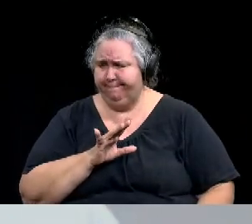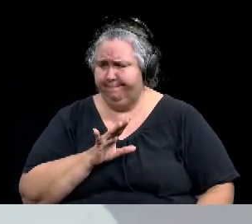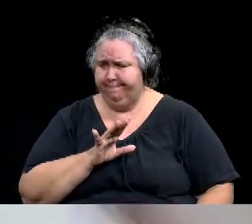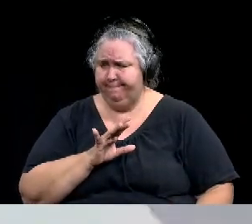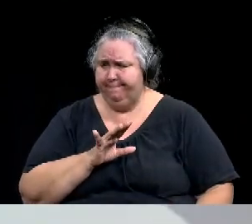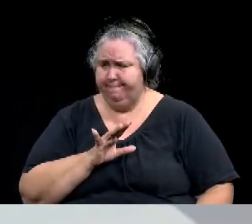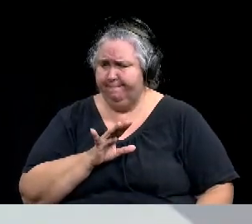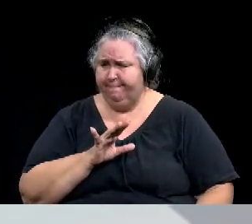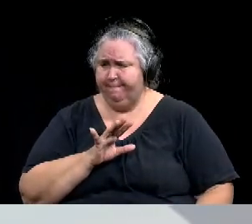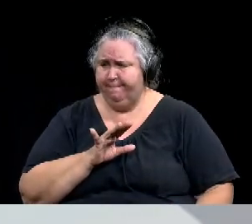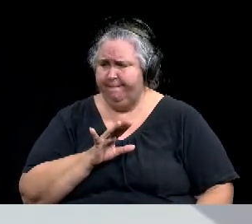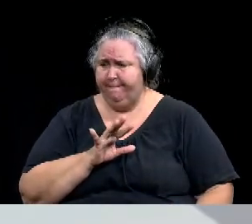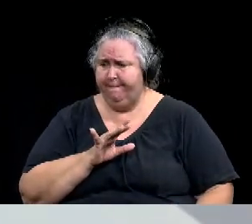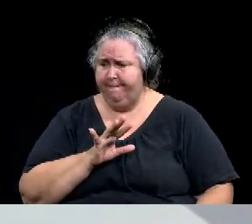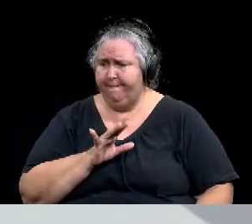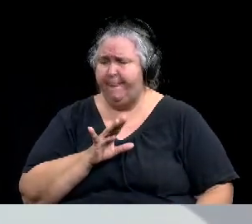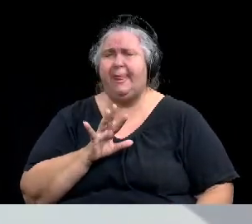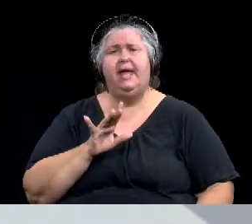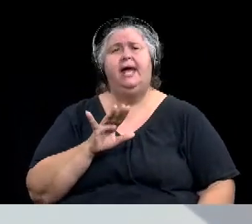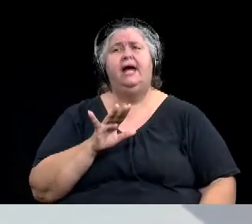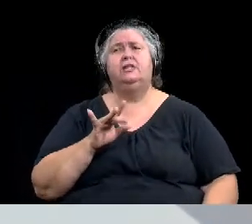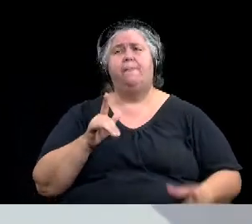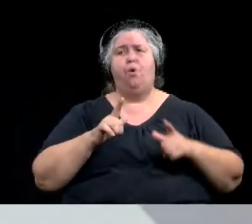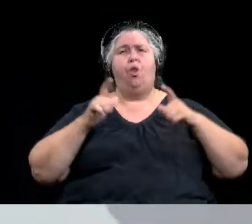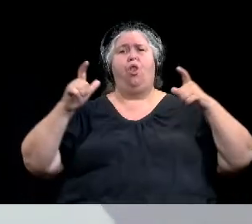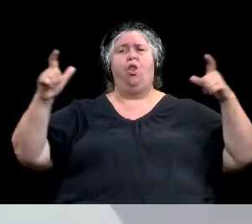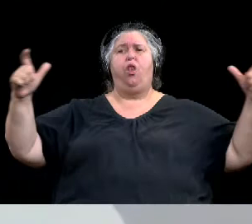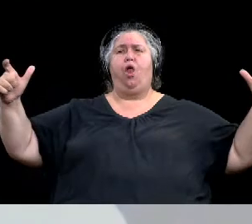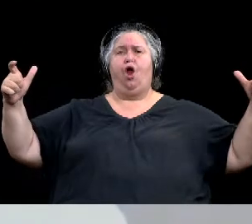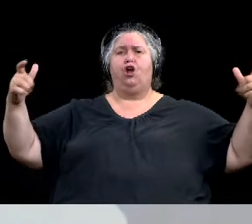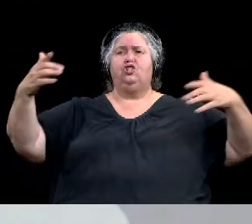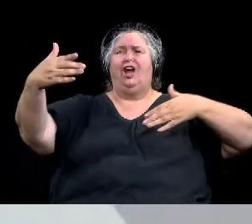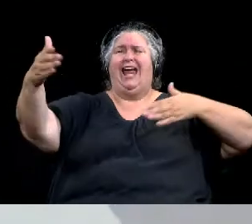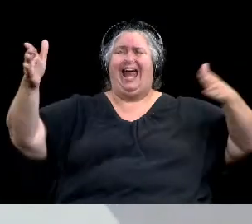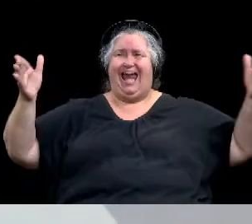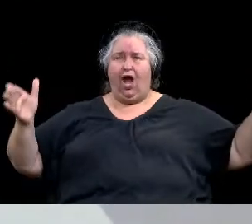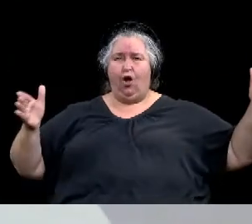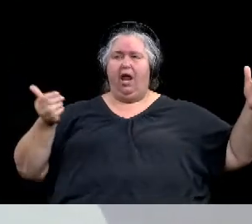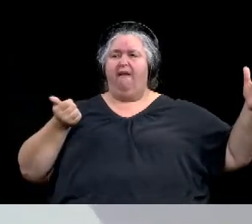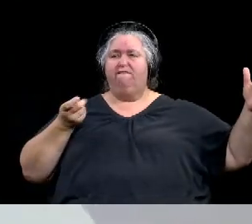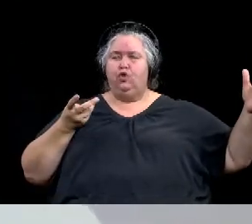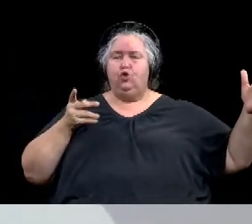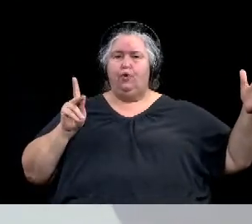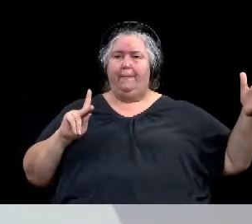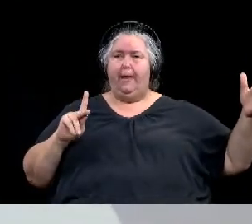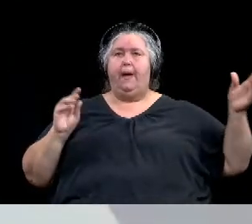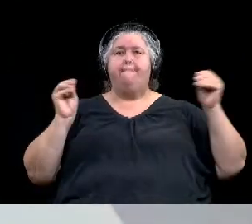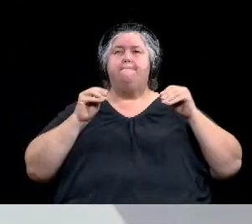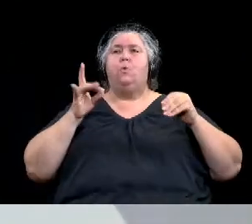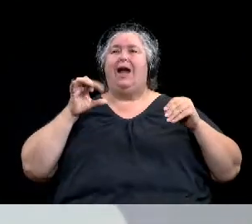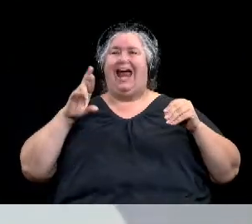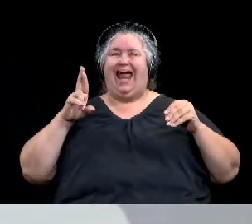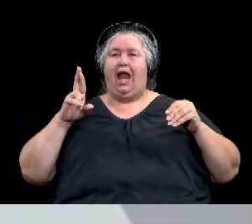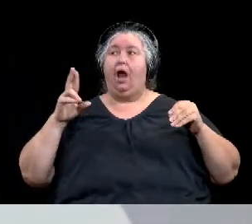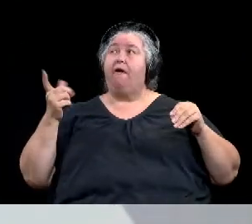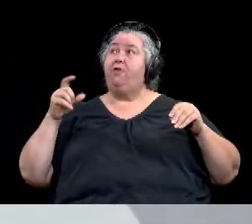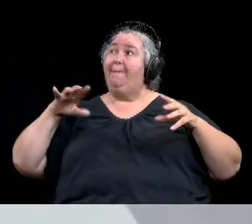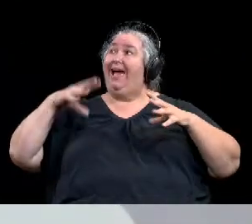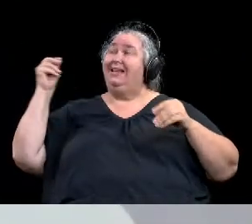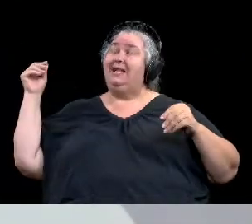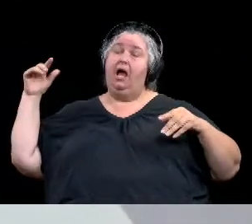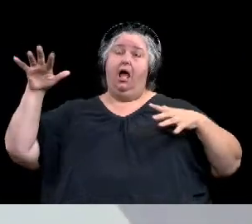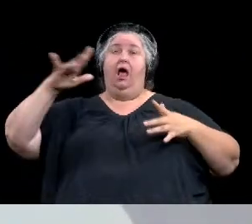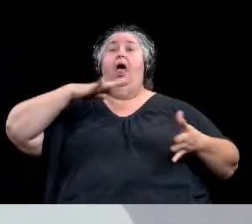the larger the space that you're in, the fewer the people, the more air that's coming in from the outside, the less